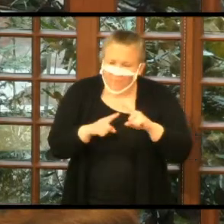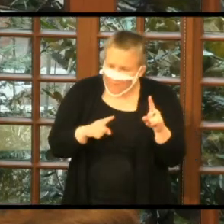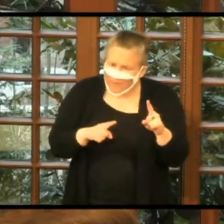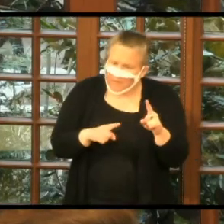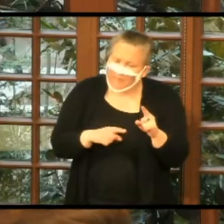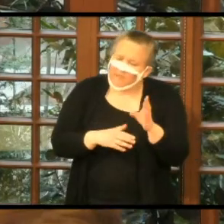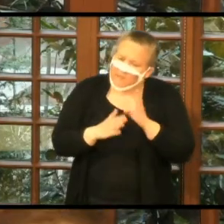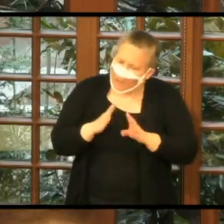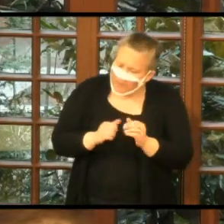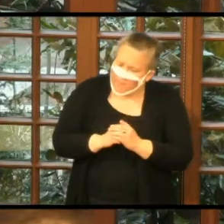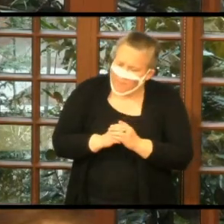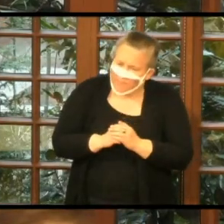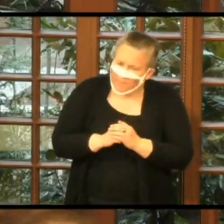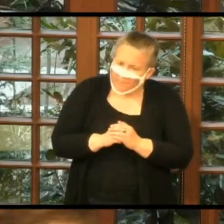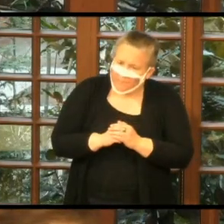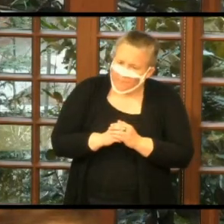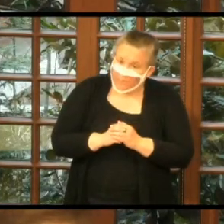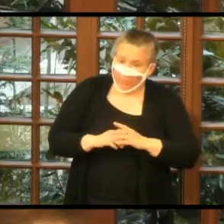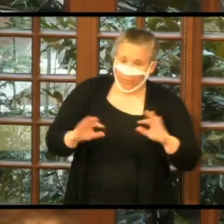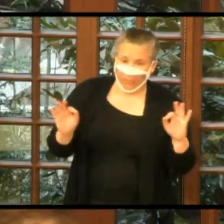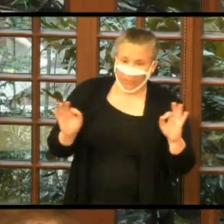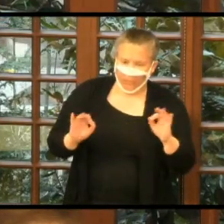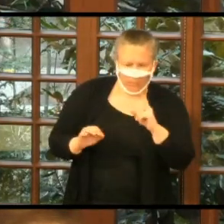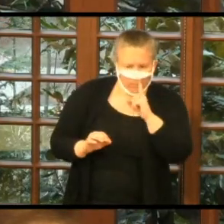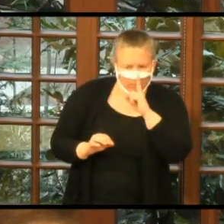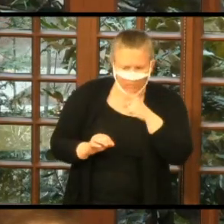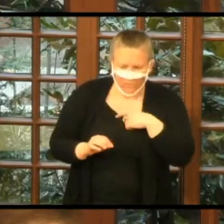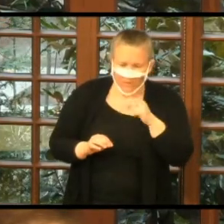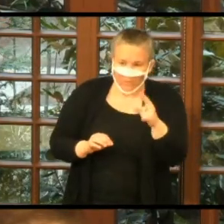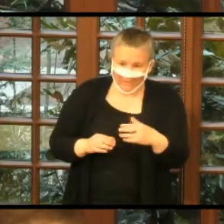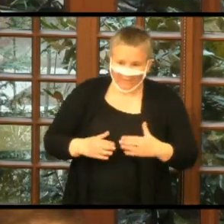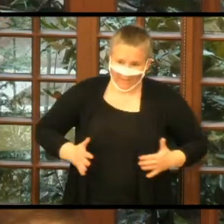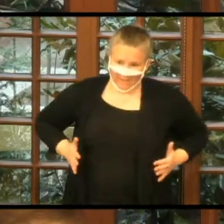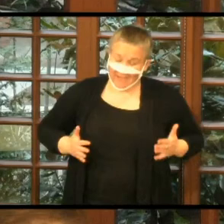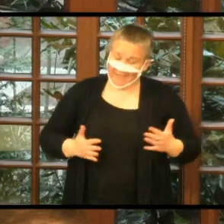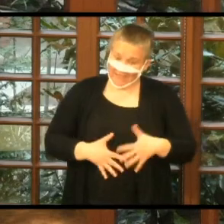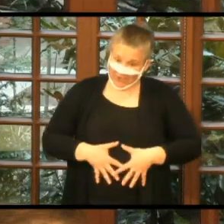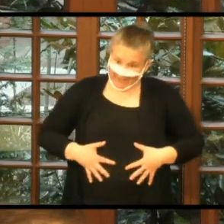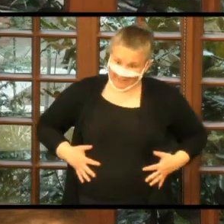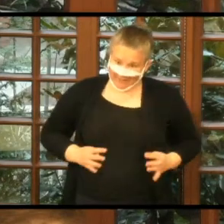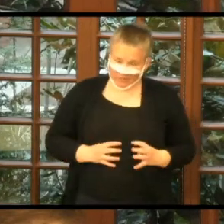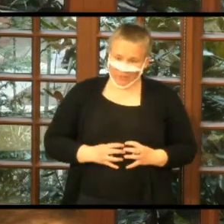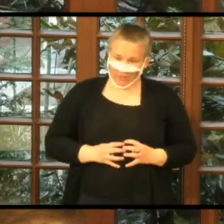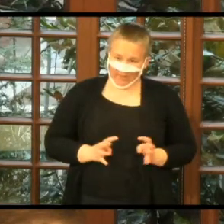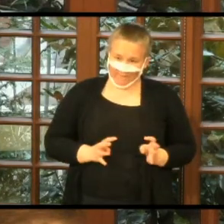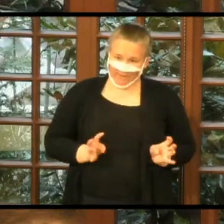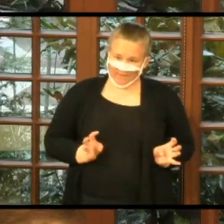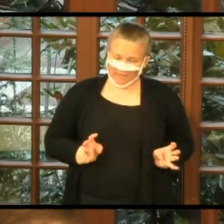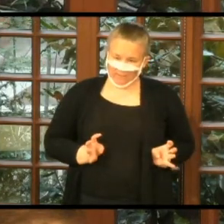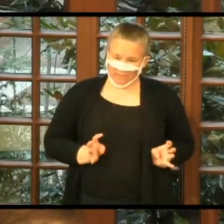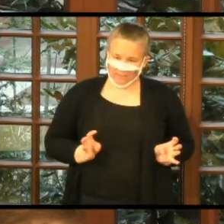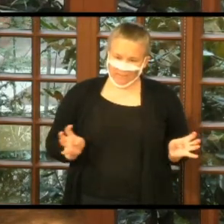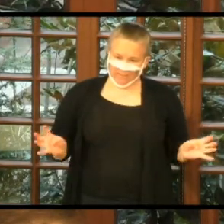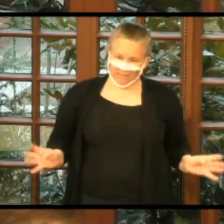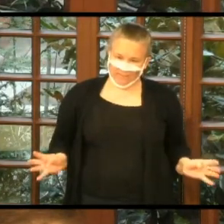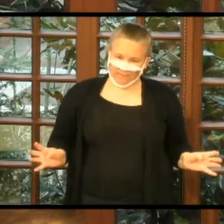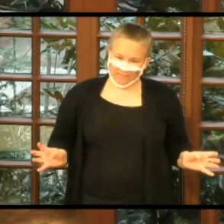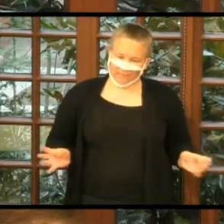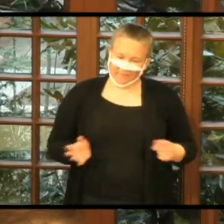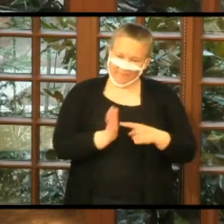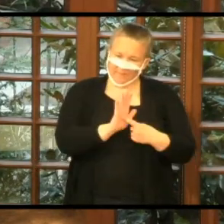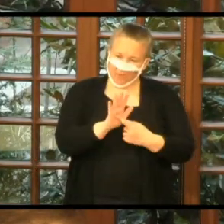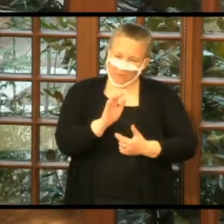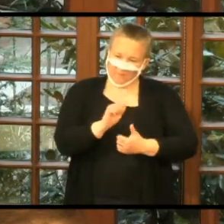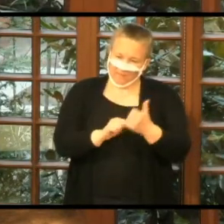one. It is no small thing to request a chest cavity to unfasten its latches, to expose its